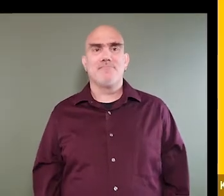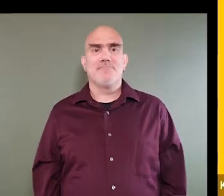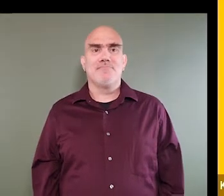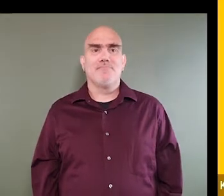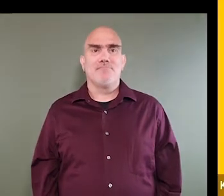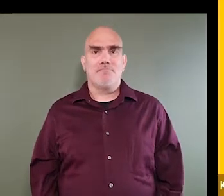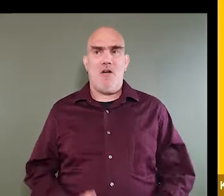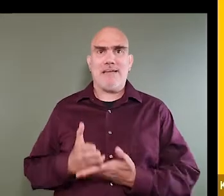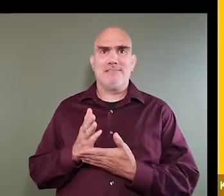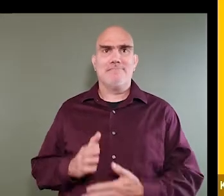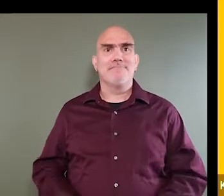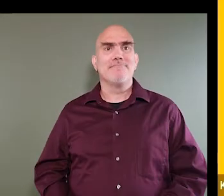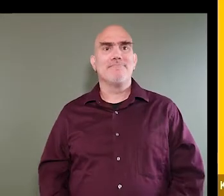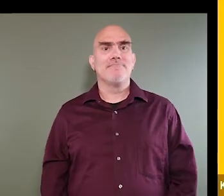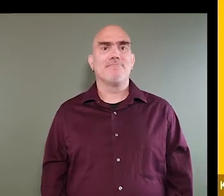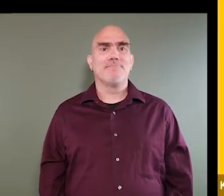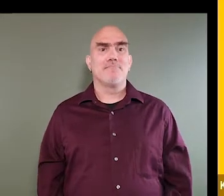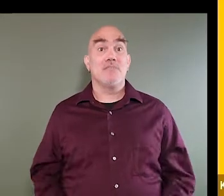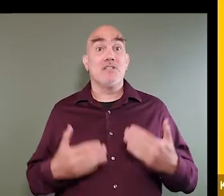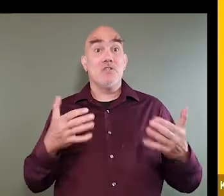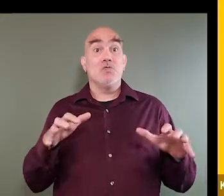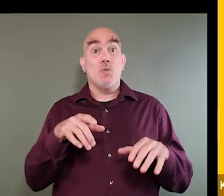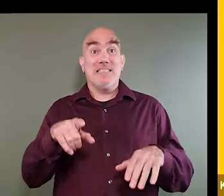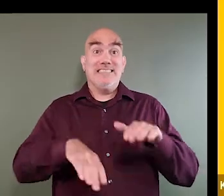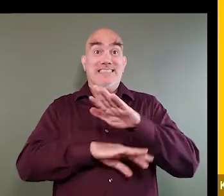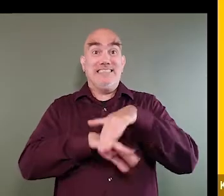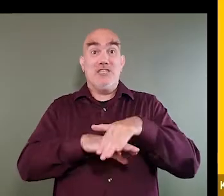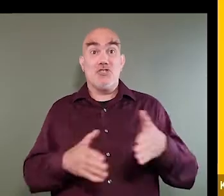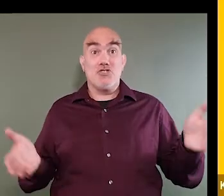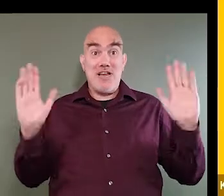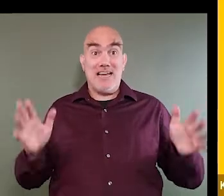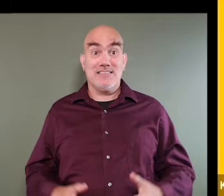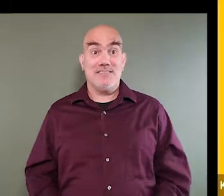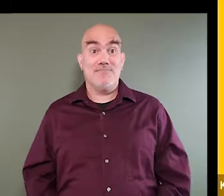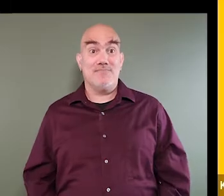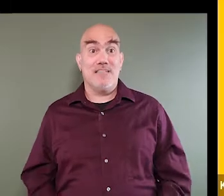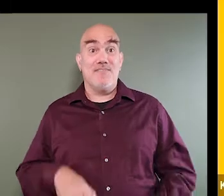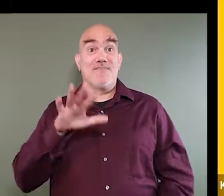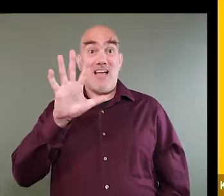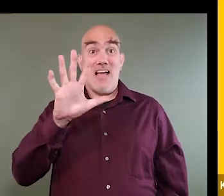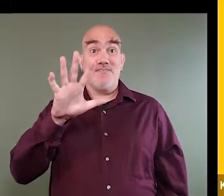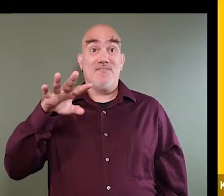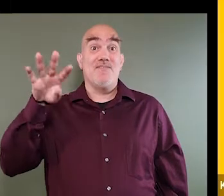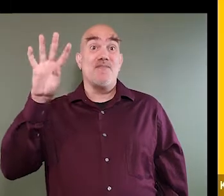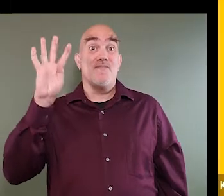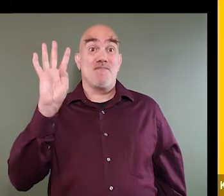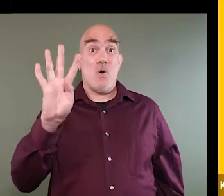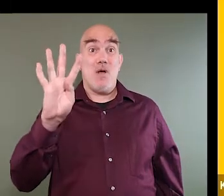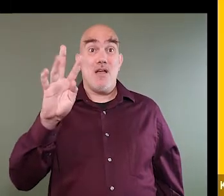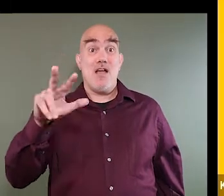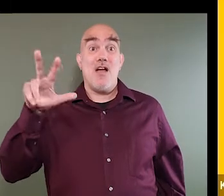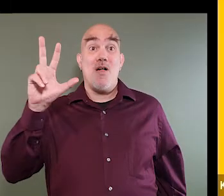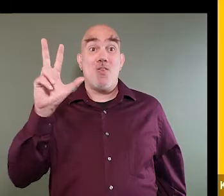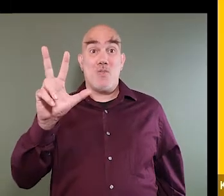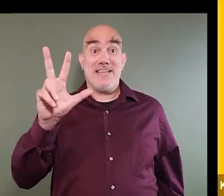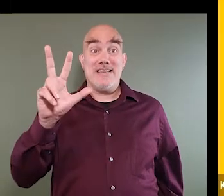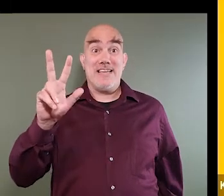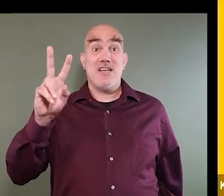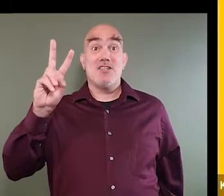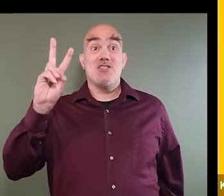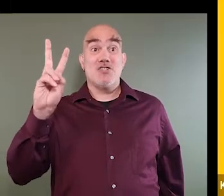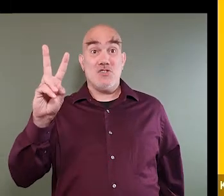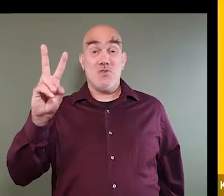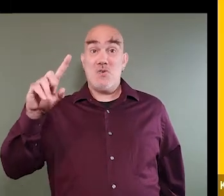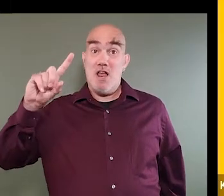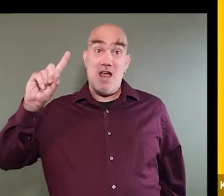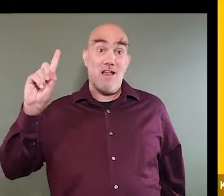right. Let's do these seal jacks. In 5, 4, 3,